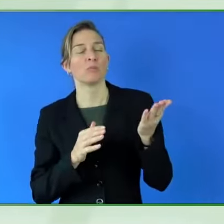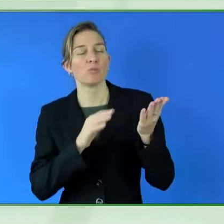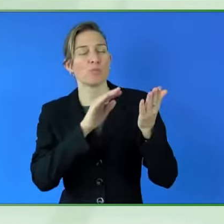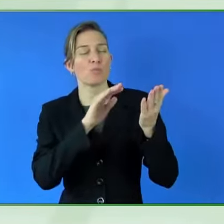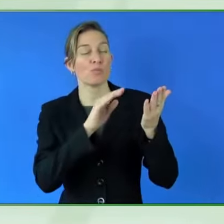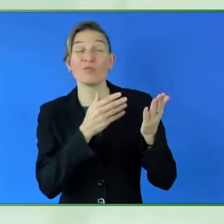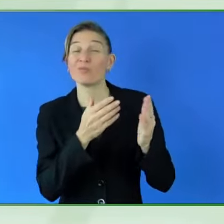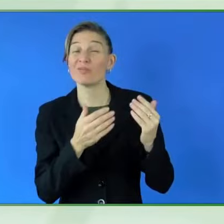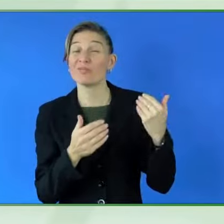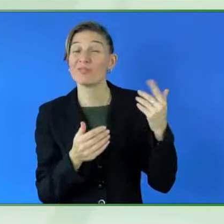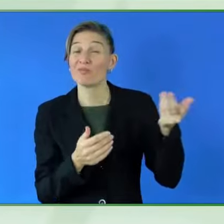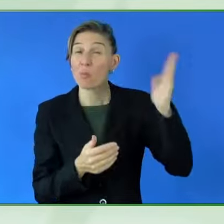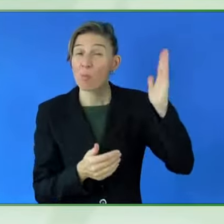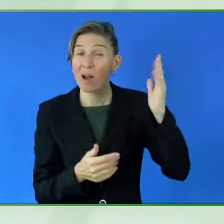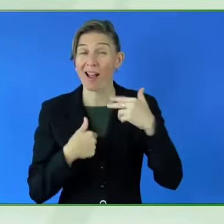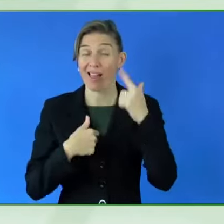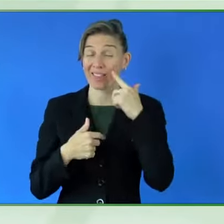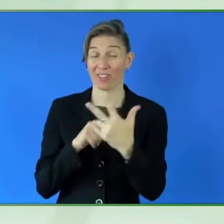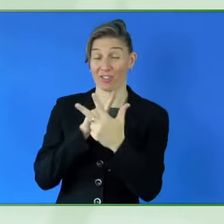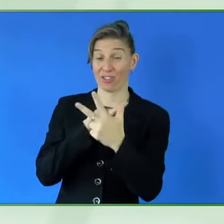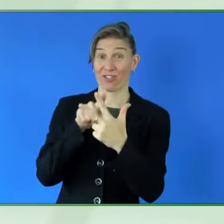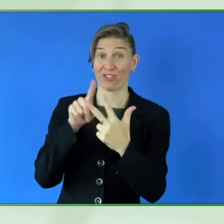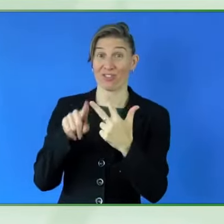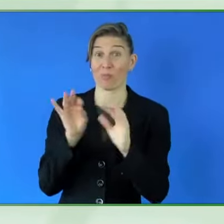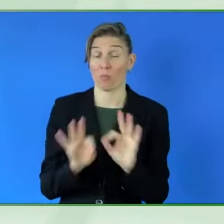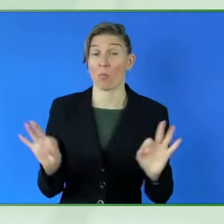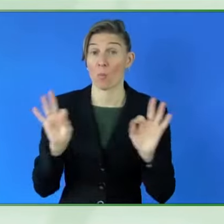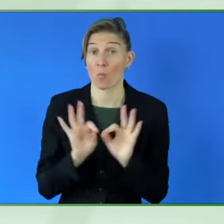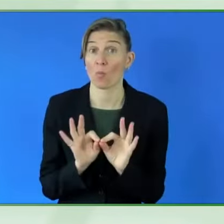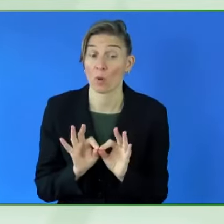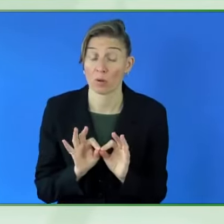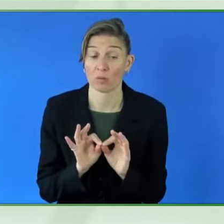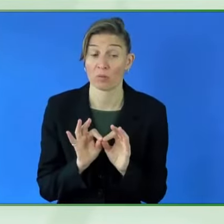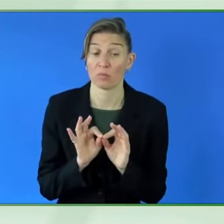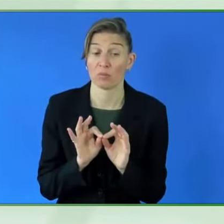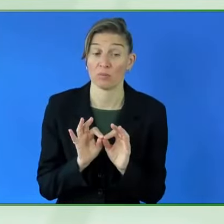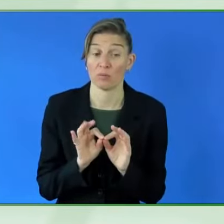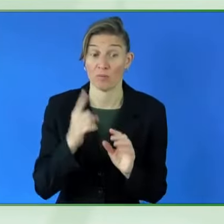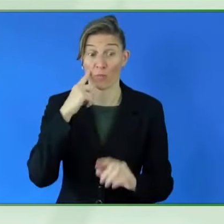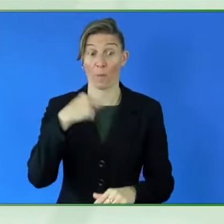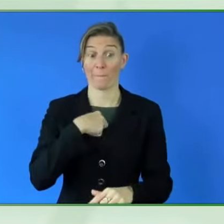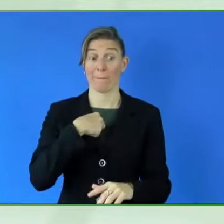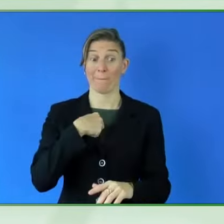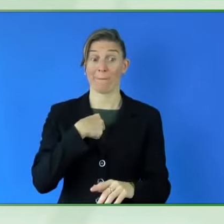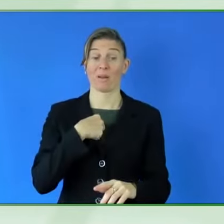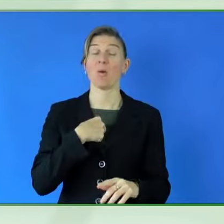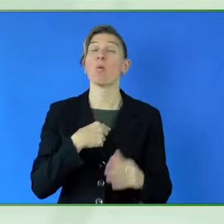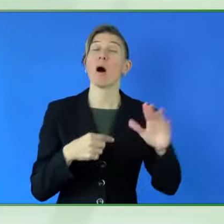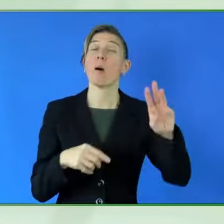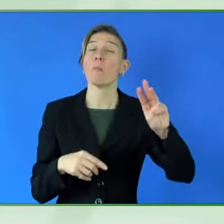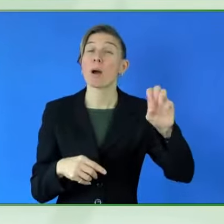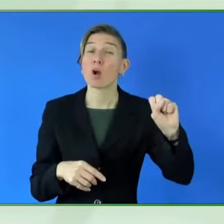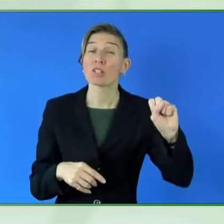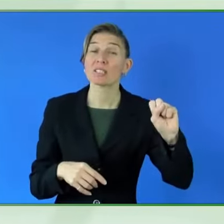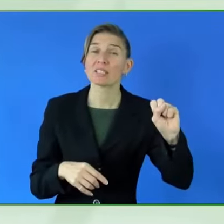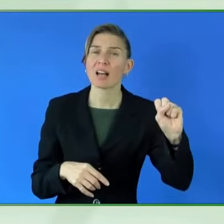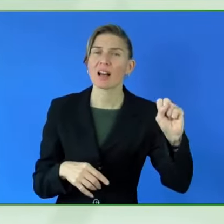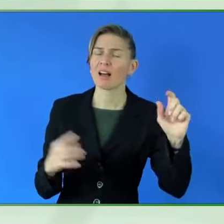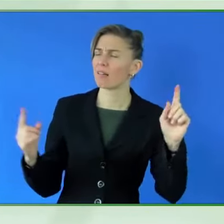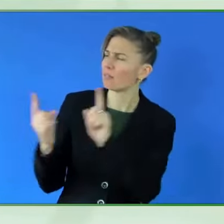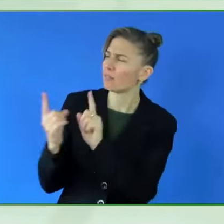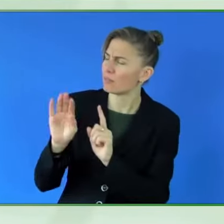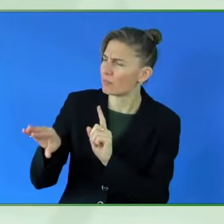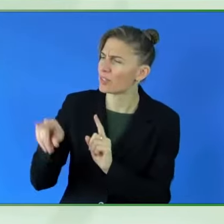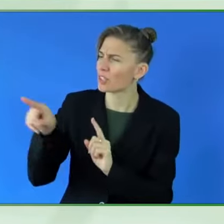really important things that made it immediately apparent to me when Microsoft came to us and said, hey, we think you should be partnering with Anat